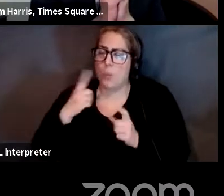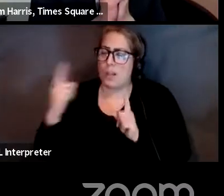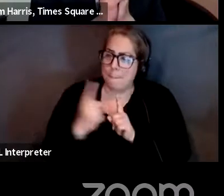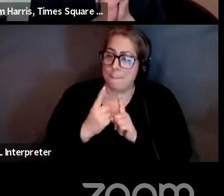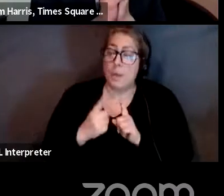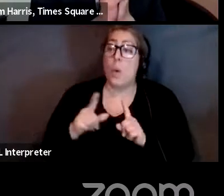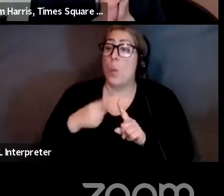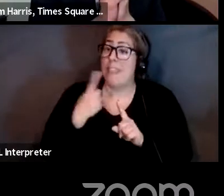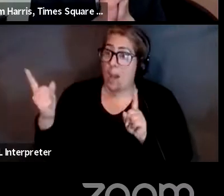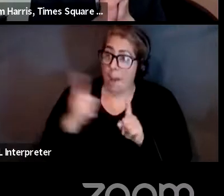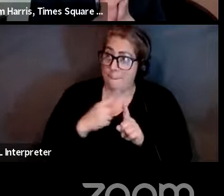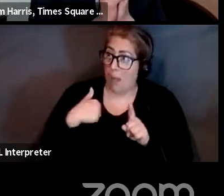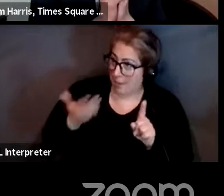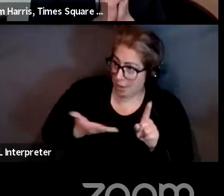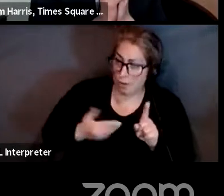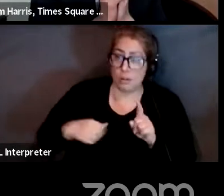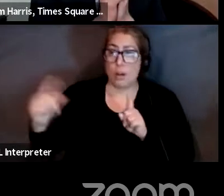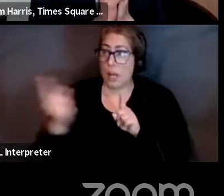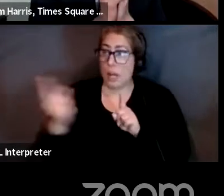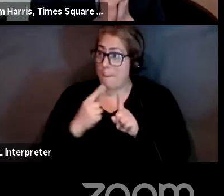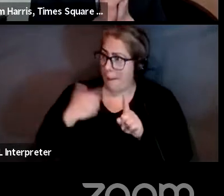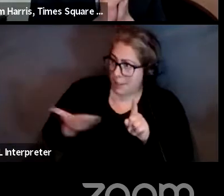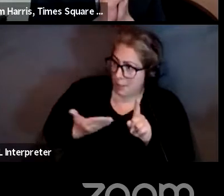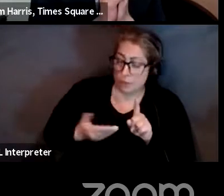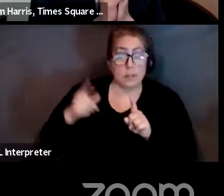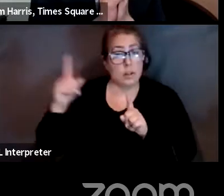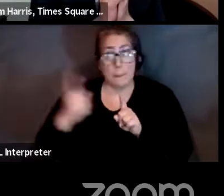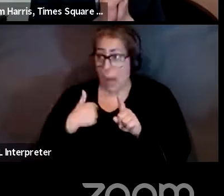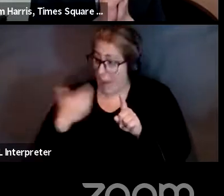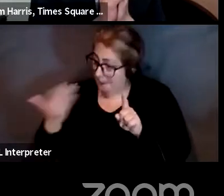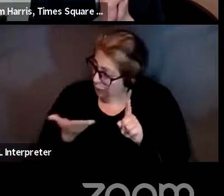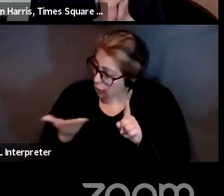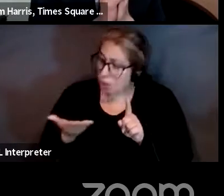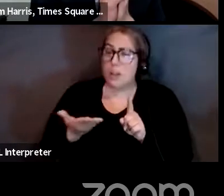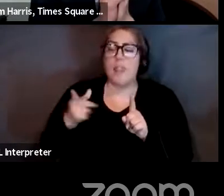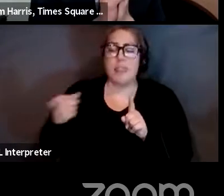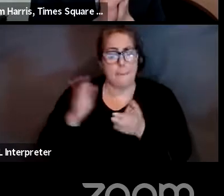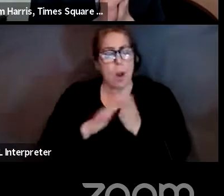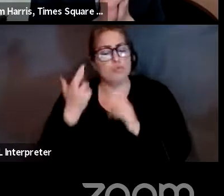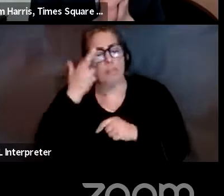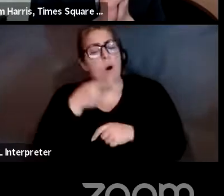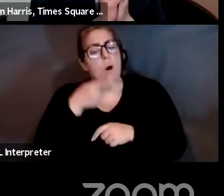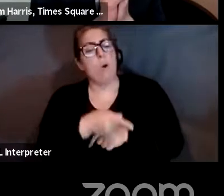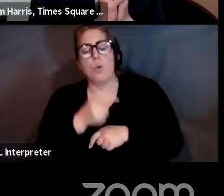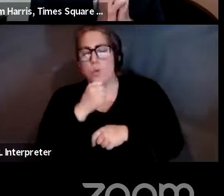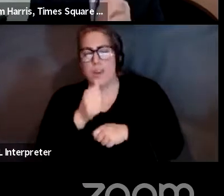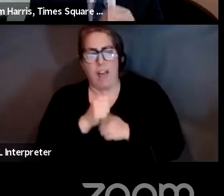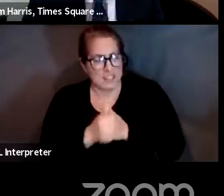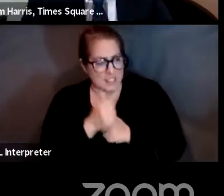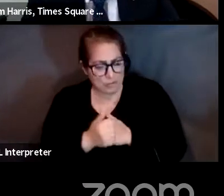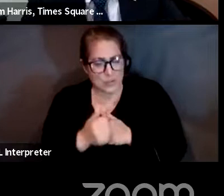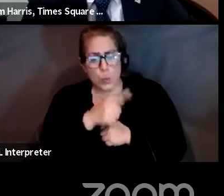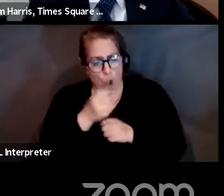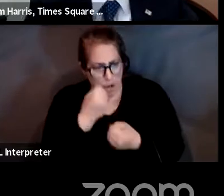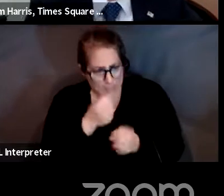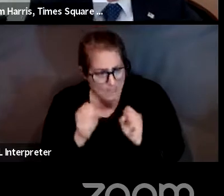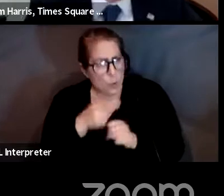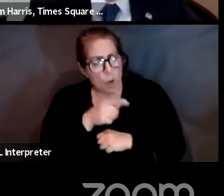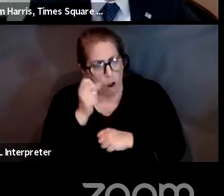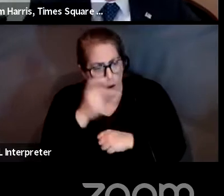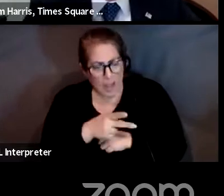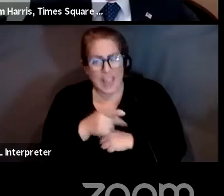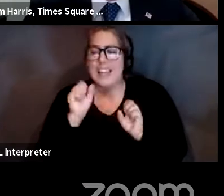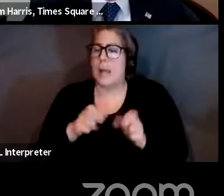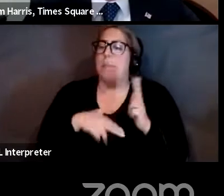as someone that they, you know, isn't threatening, is going to just be there and maybe be offering things that